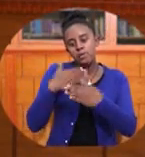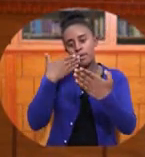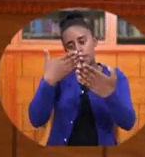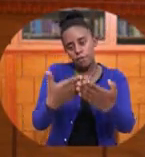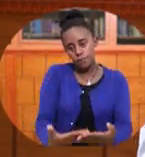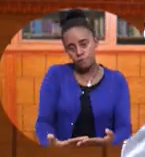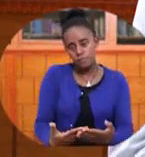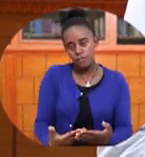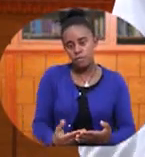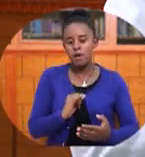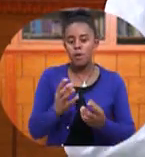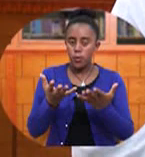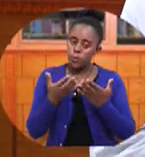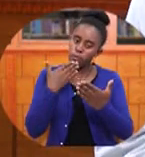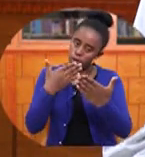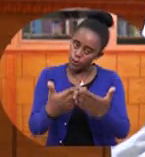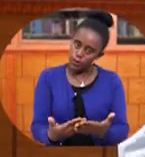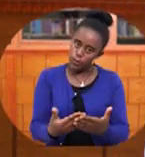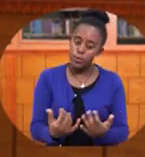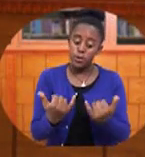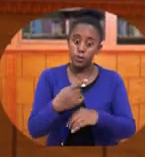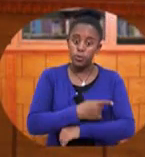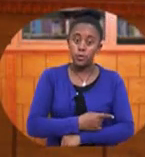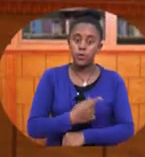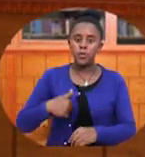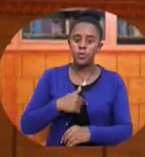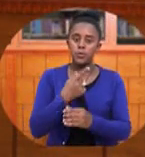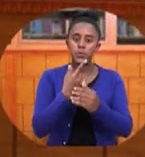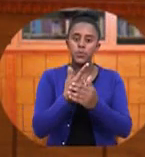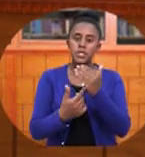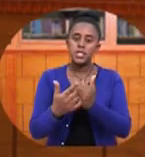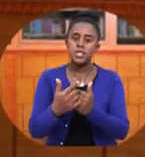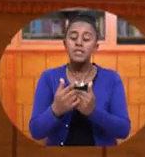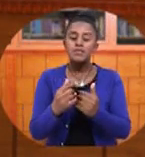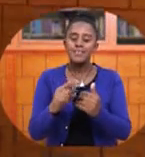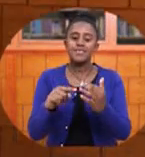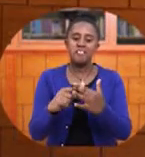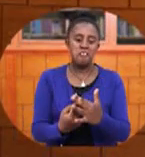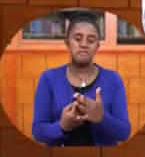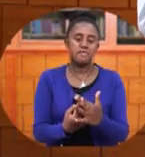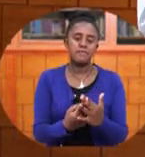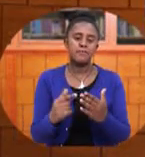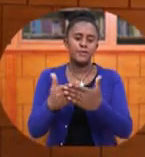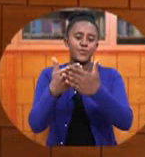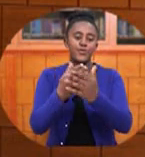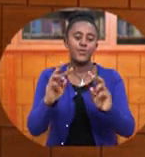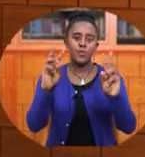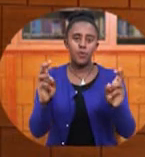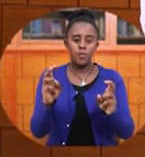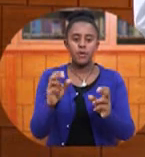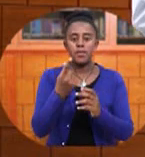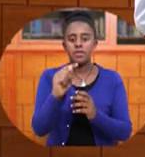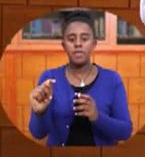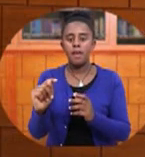will give you response within short time. Thank you very much. I want to say you thank you. Today